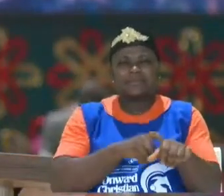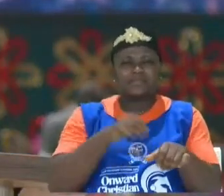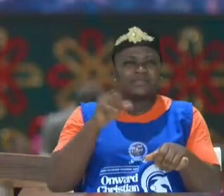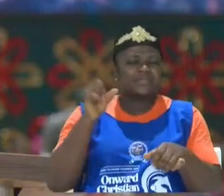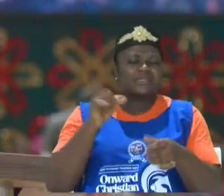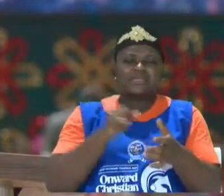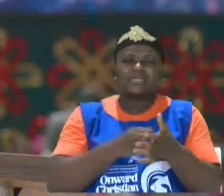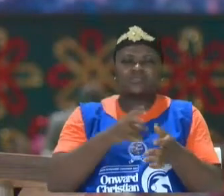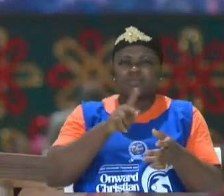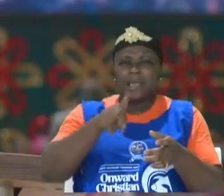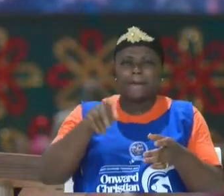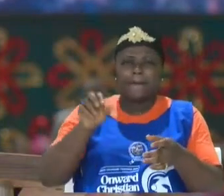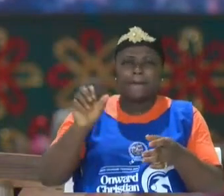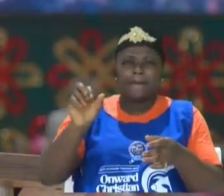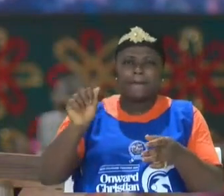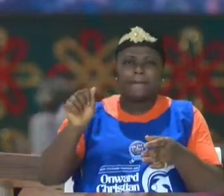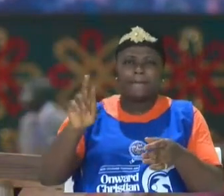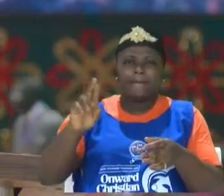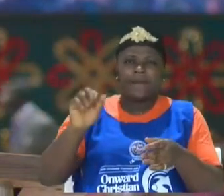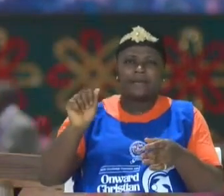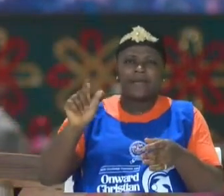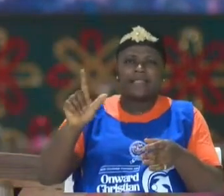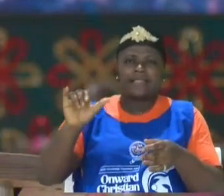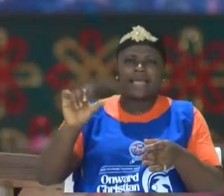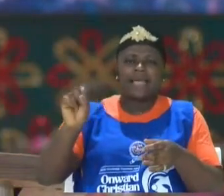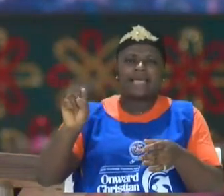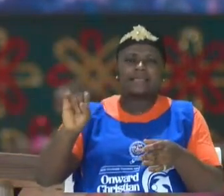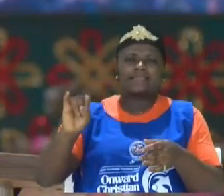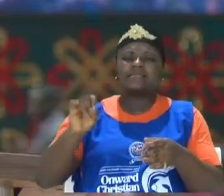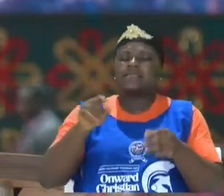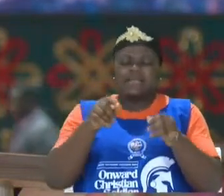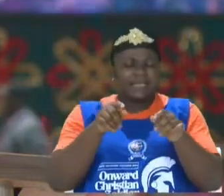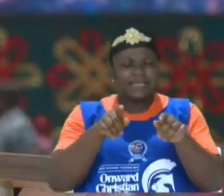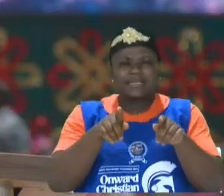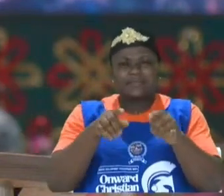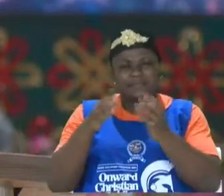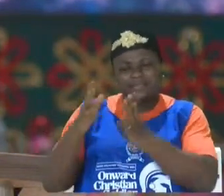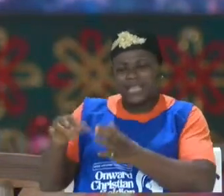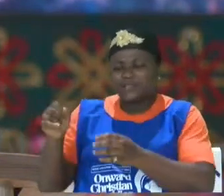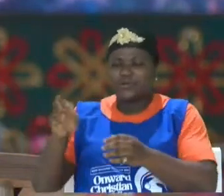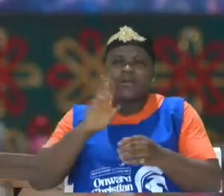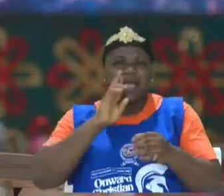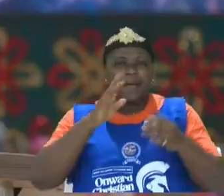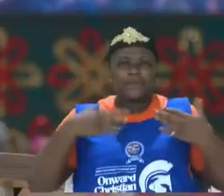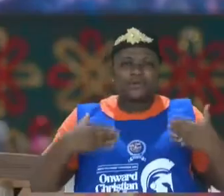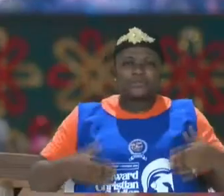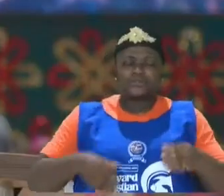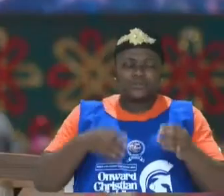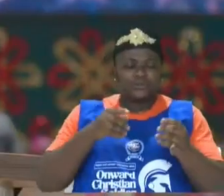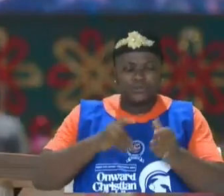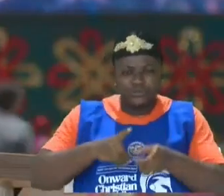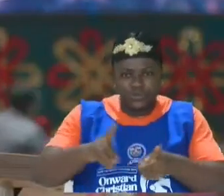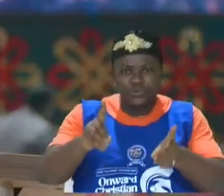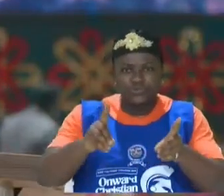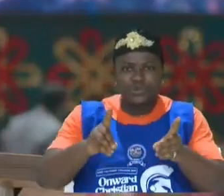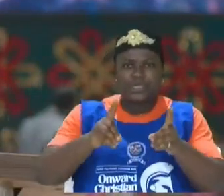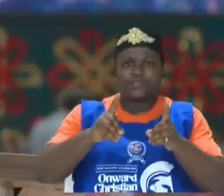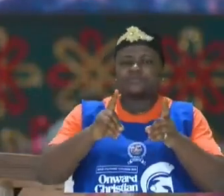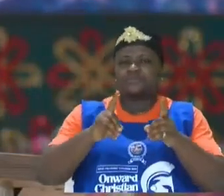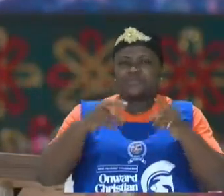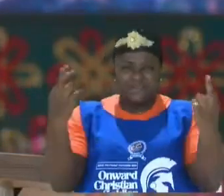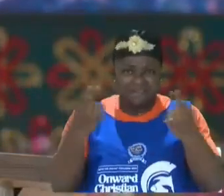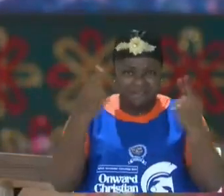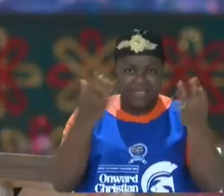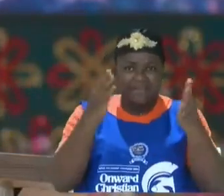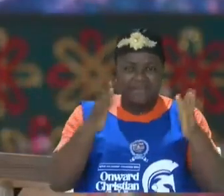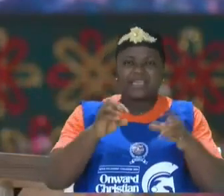a side of her body. During the Light Up Crusade in Ede, Osun State, Nigeria,